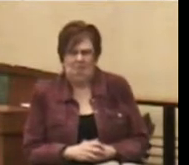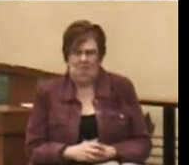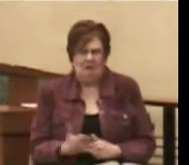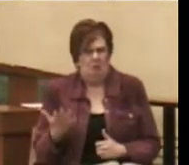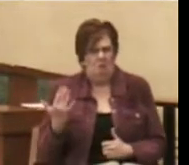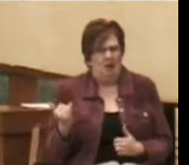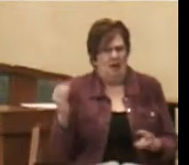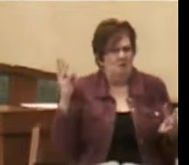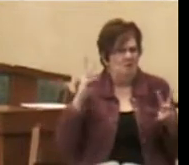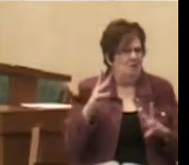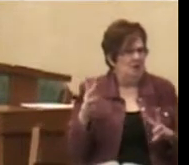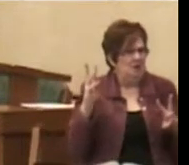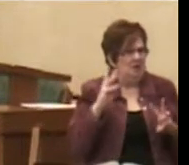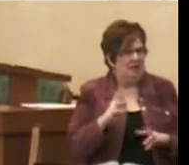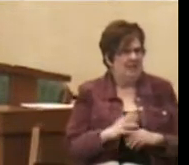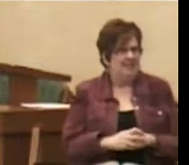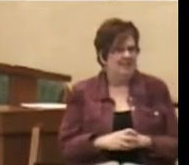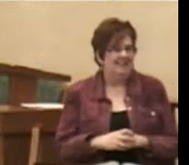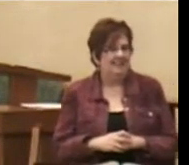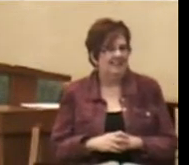Why worry?